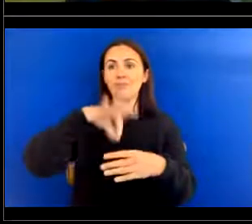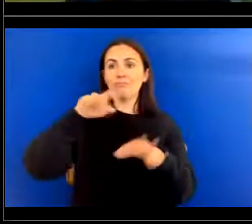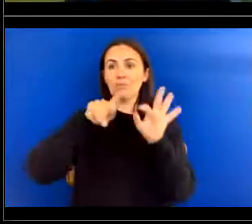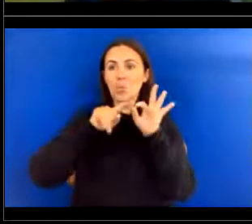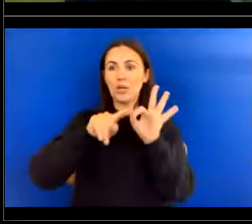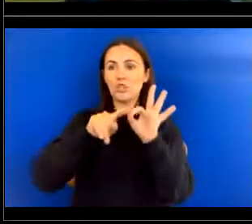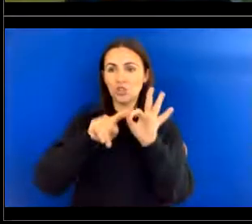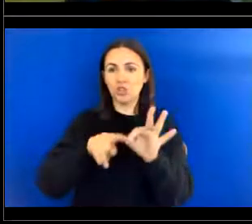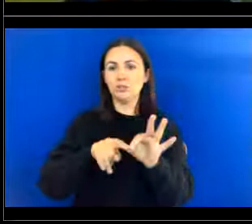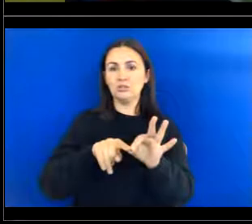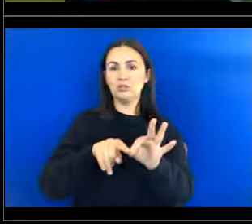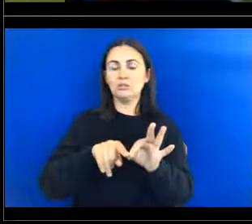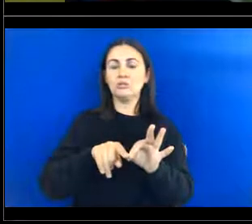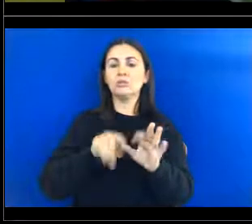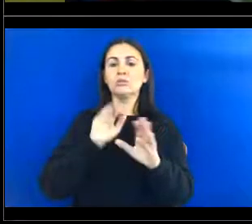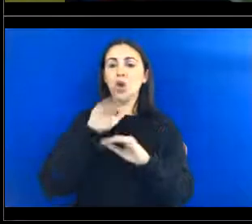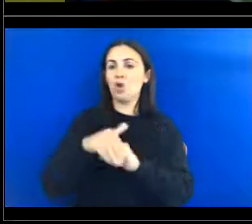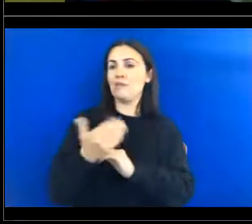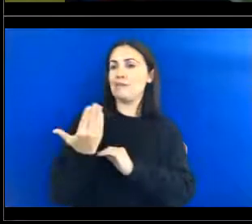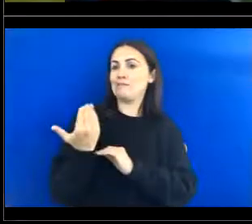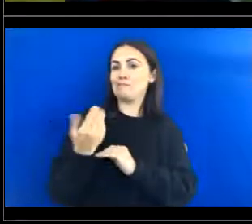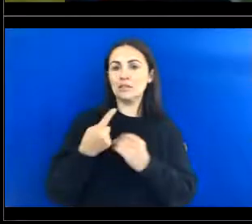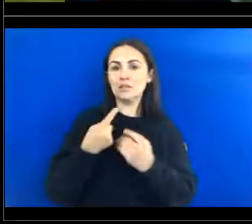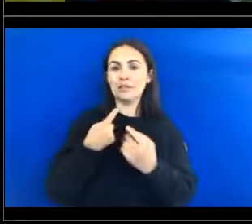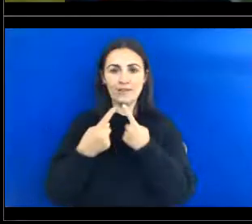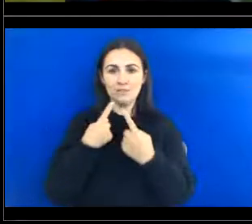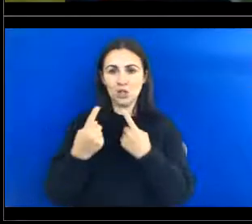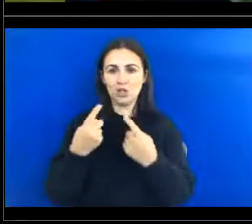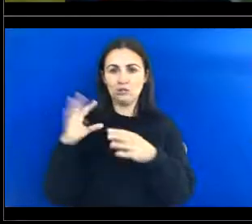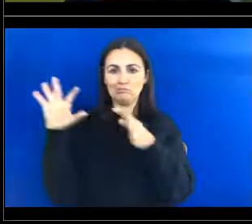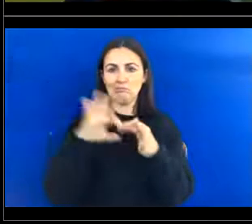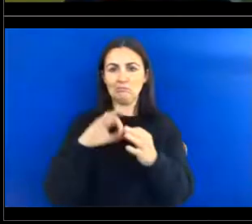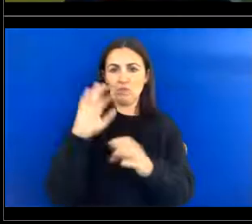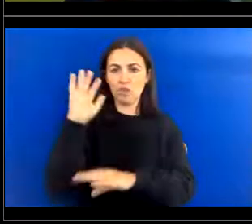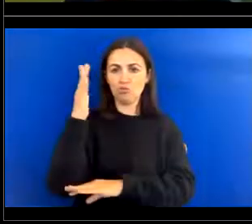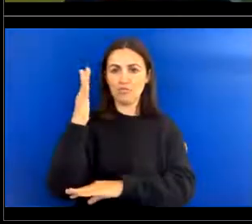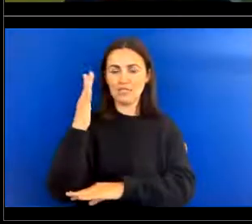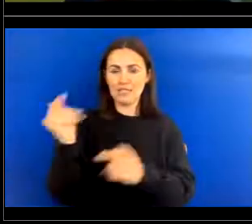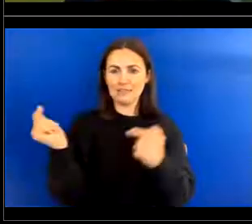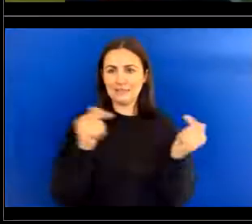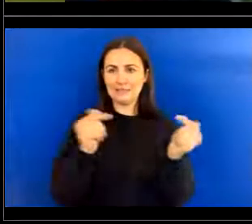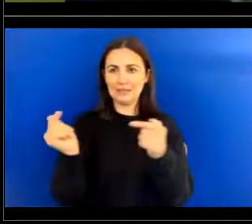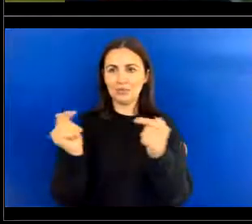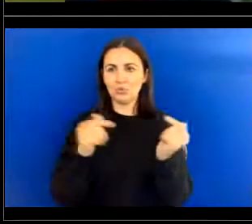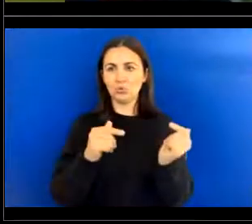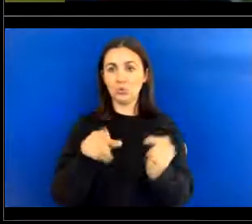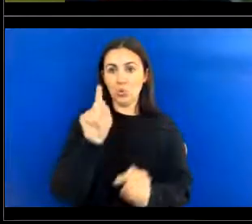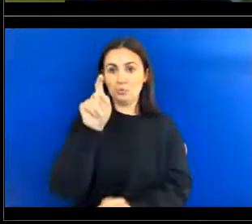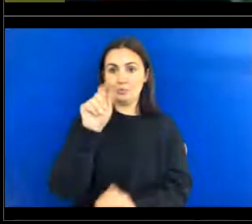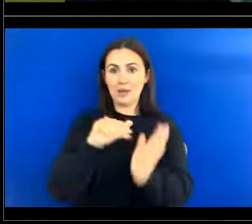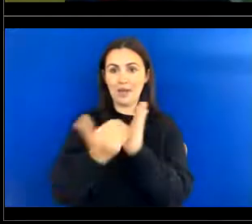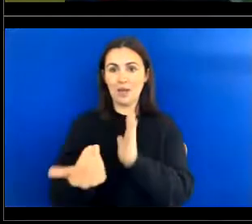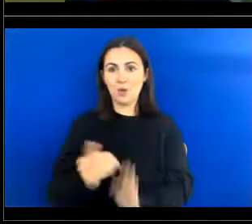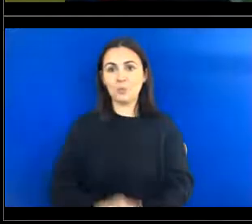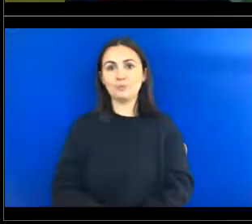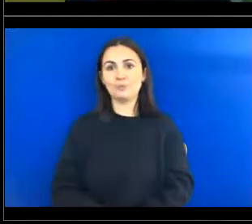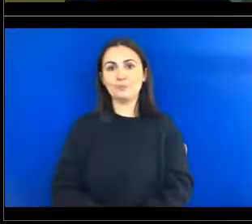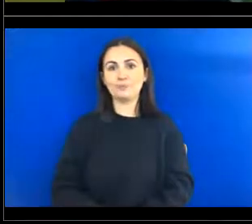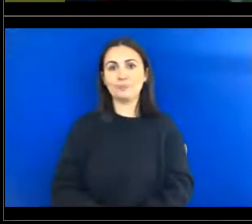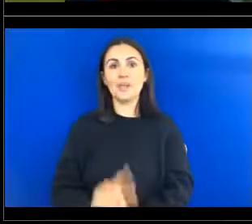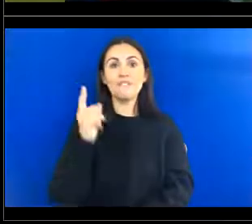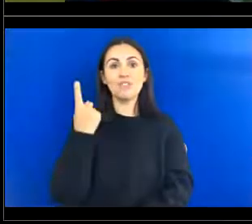audience based on what we've just talked about. So we'll just grab one of those. This is our first